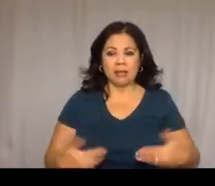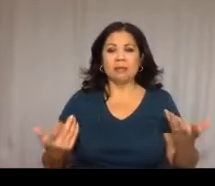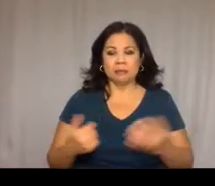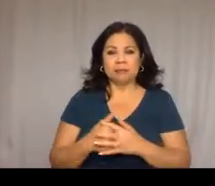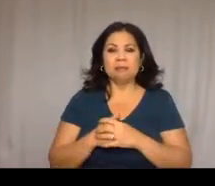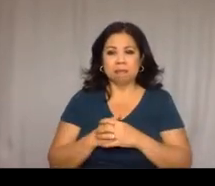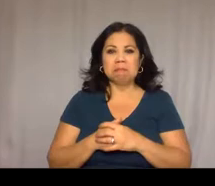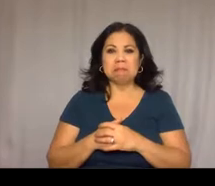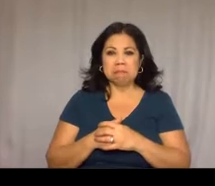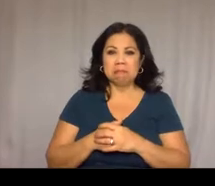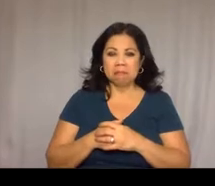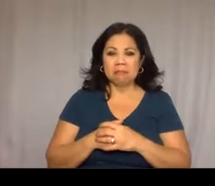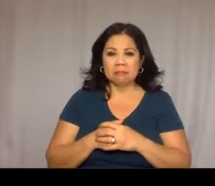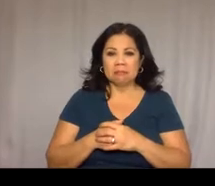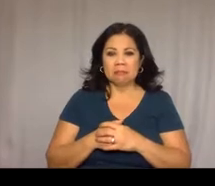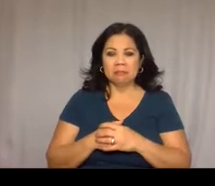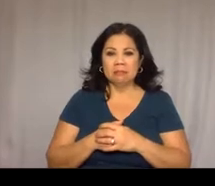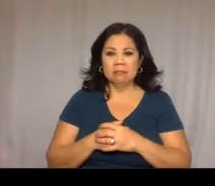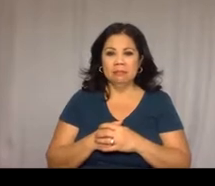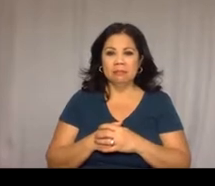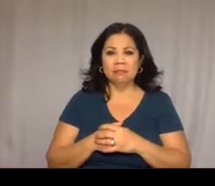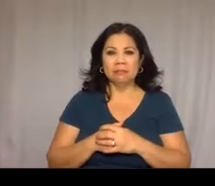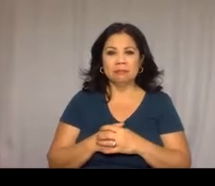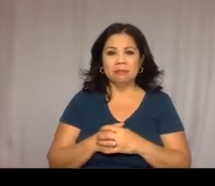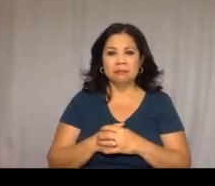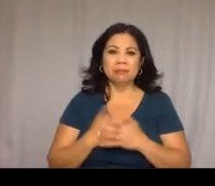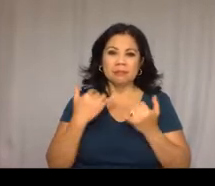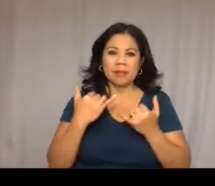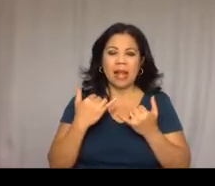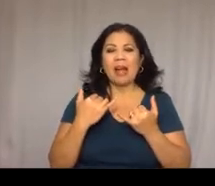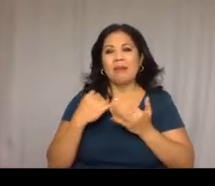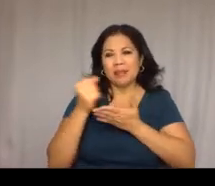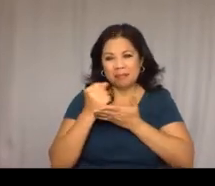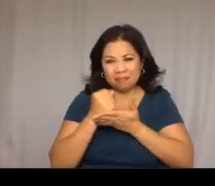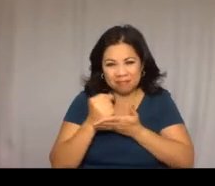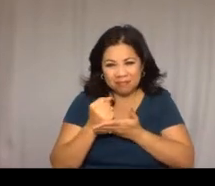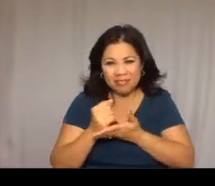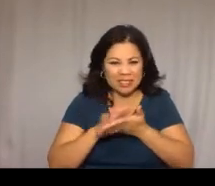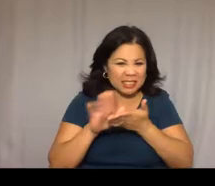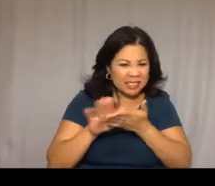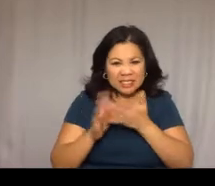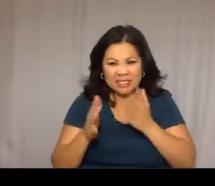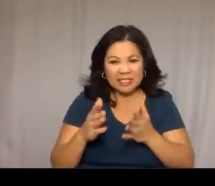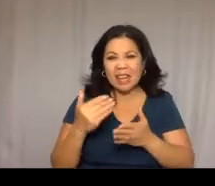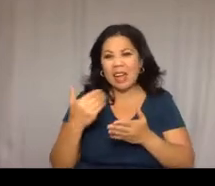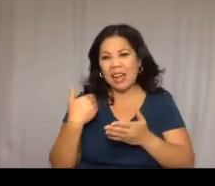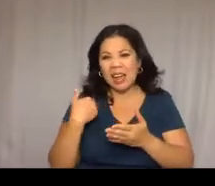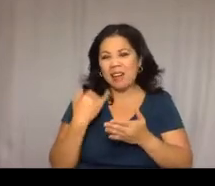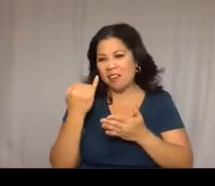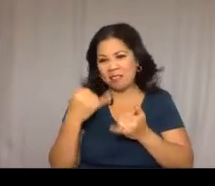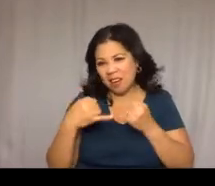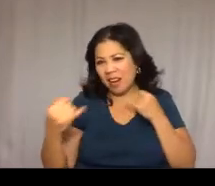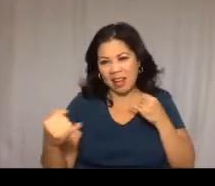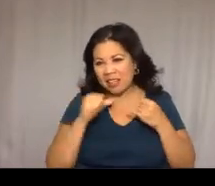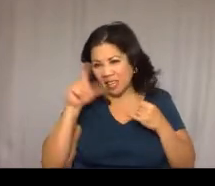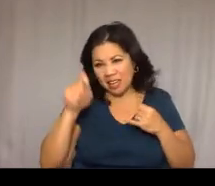here's the body. I'm going to use my eraser now and do a little cleanup, because I've got some lines that I don't need. I've got